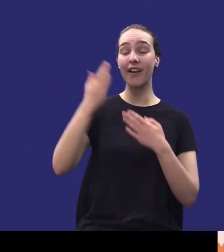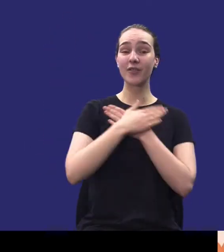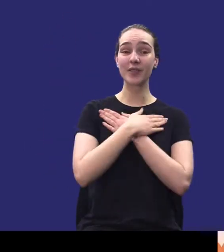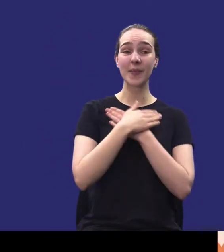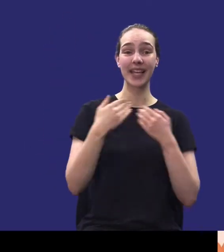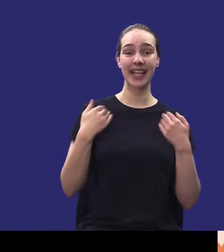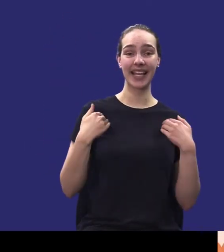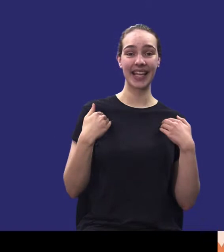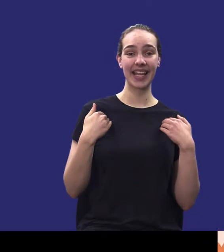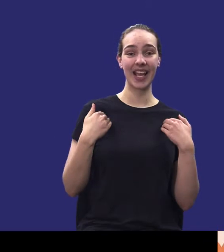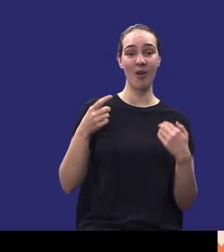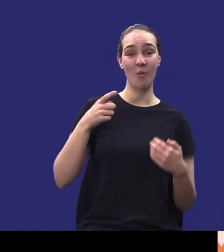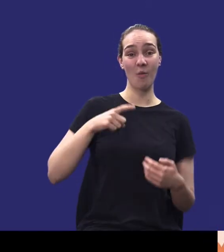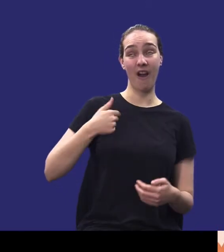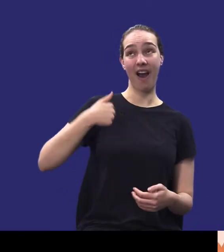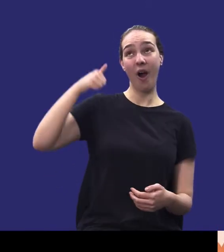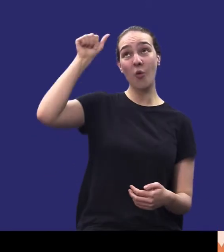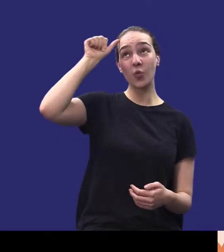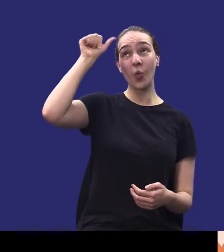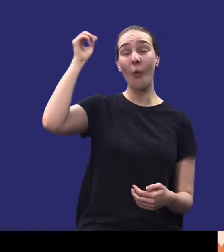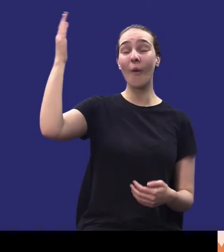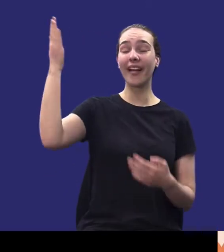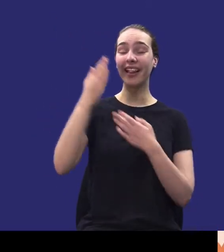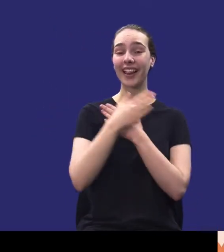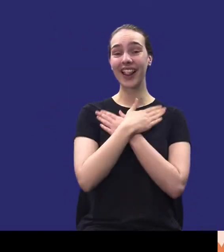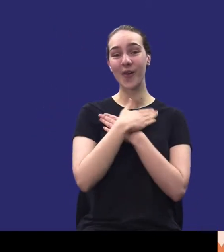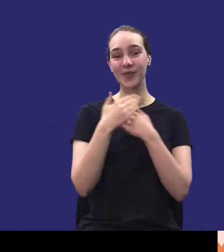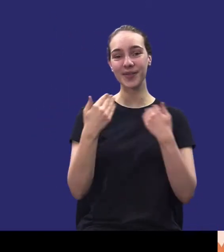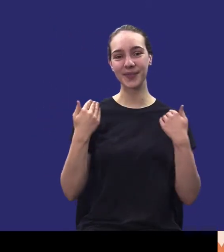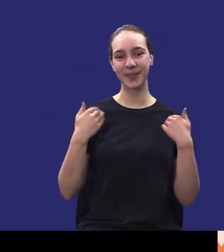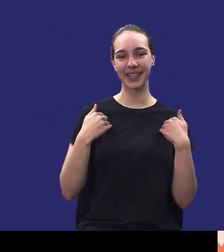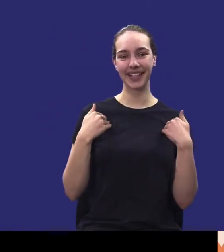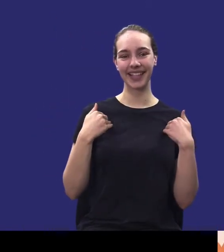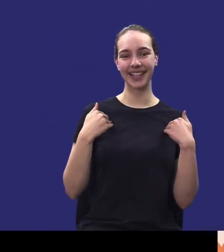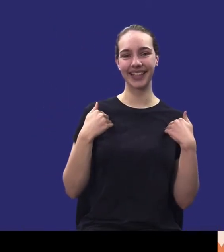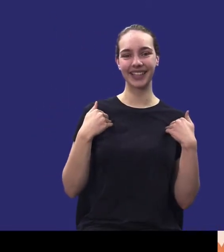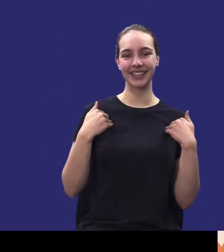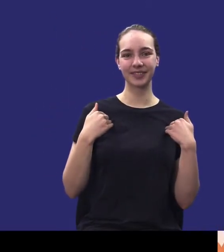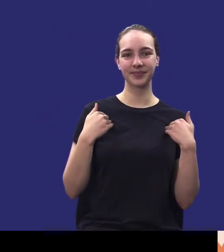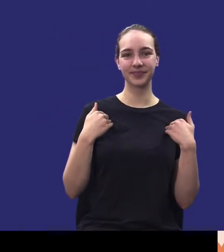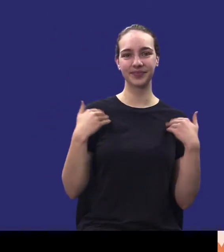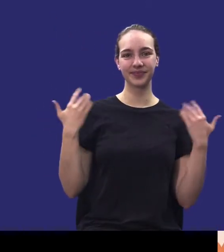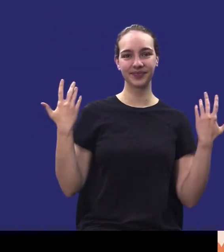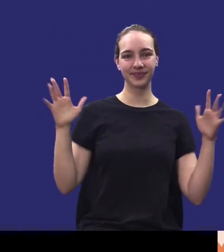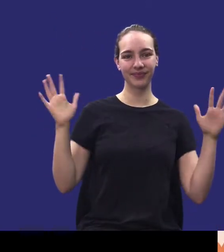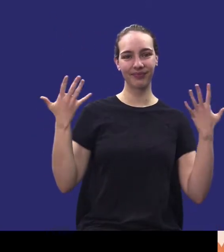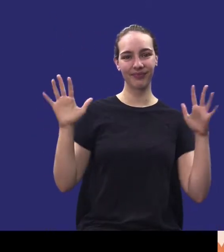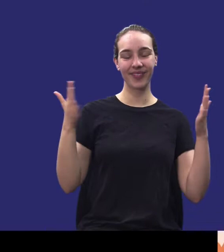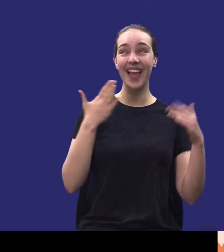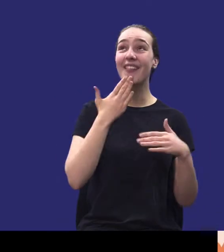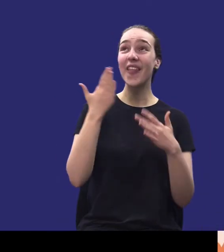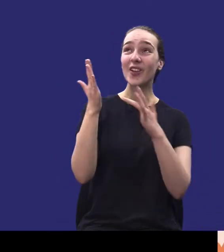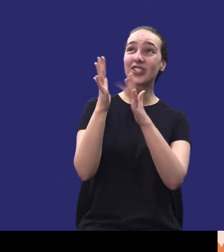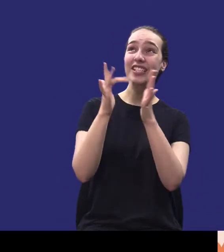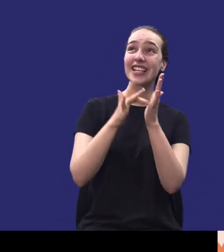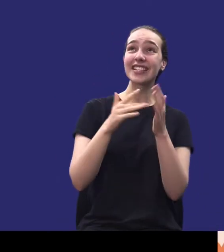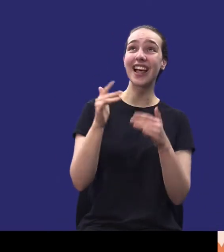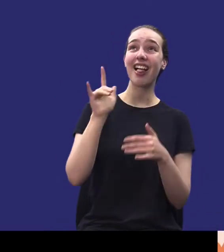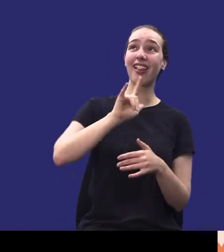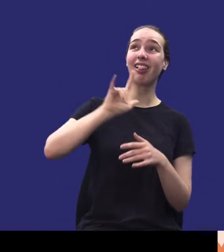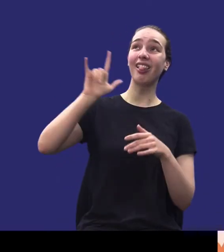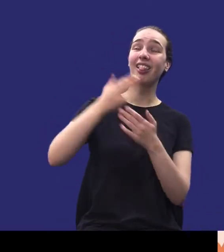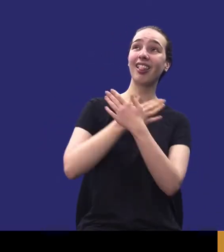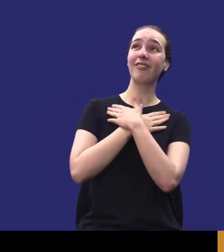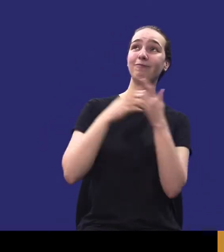he loves me. Because I know he loves me. Thank you, Jesus. We love you